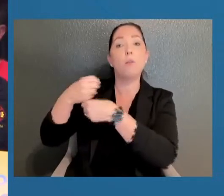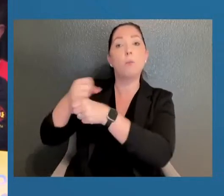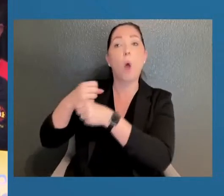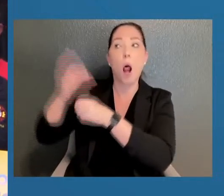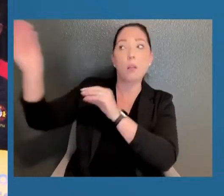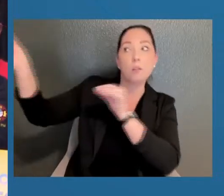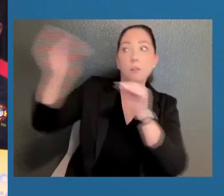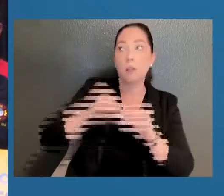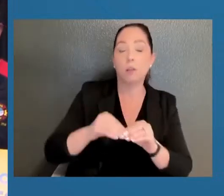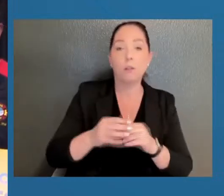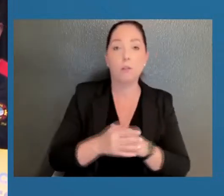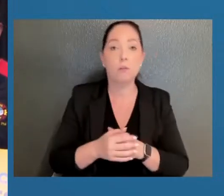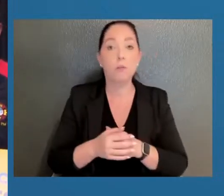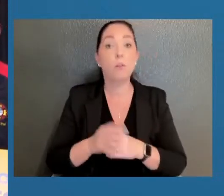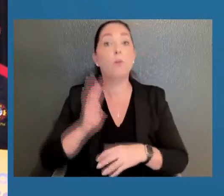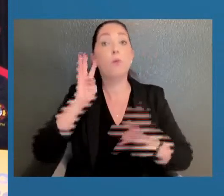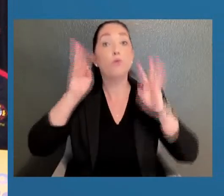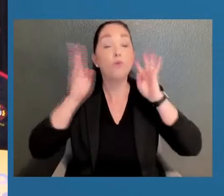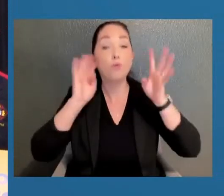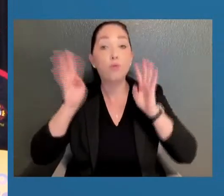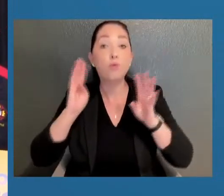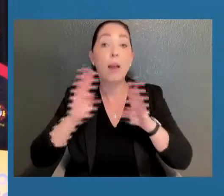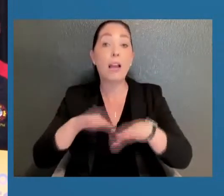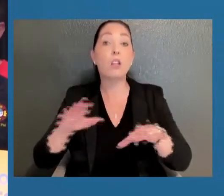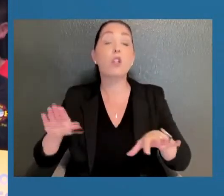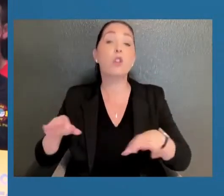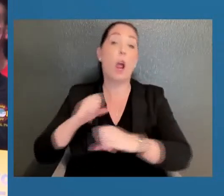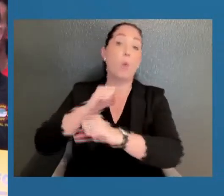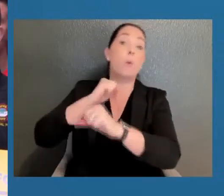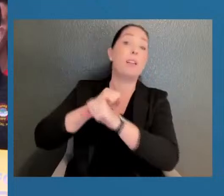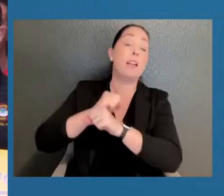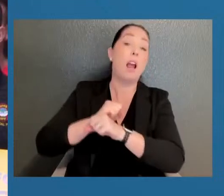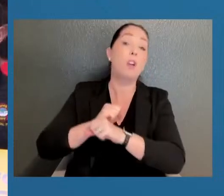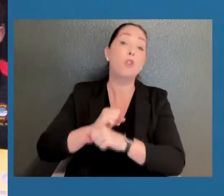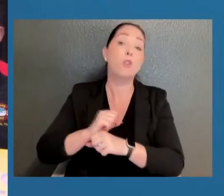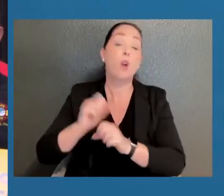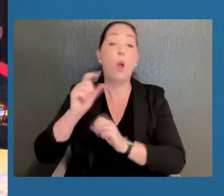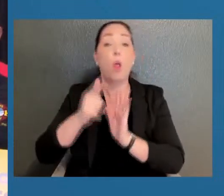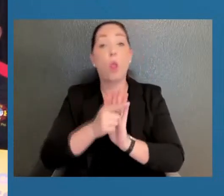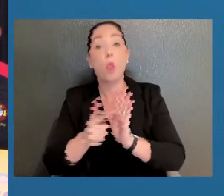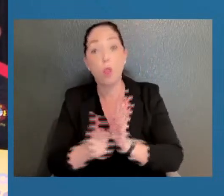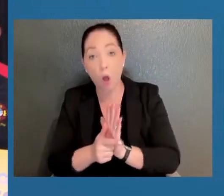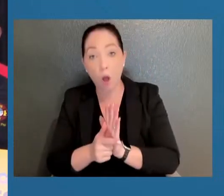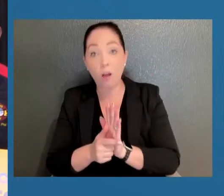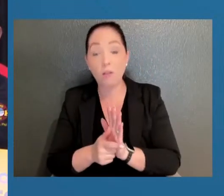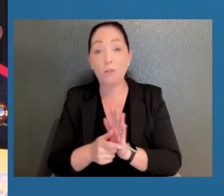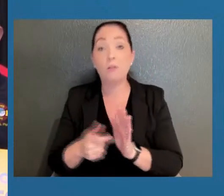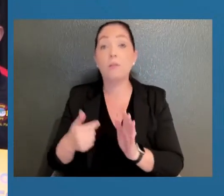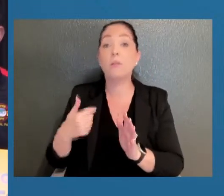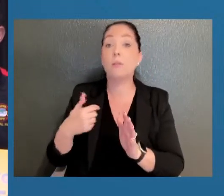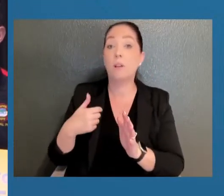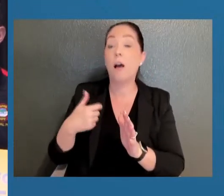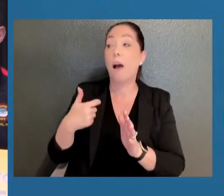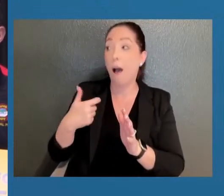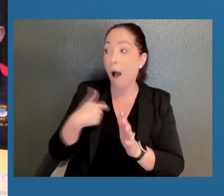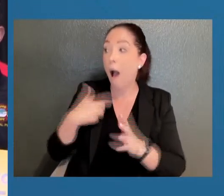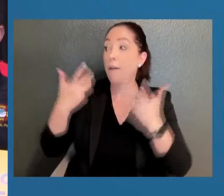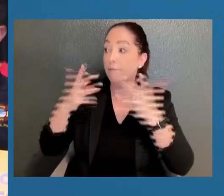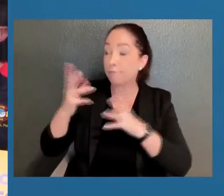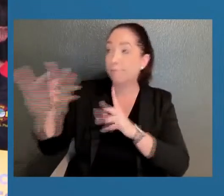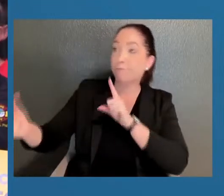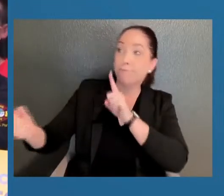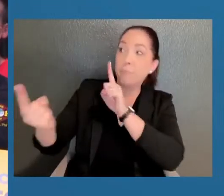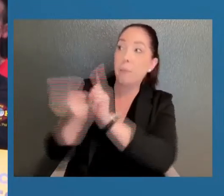I've met kids 13 years old at Pittsburgh Children's Hospital who are being surgically repaired because they're forced to work in Malaysia at